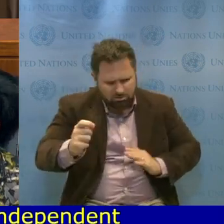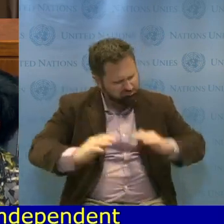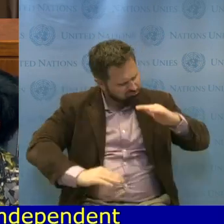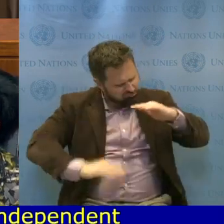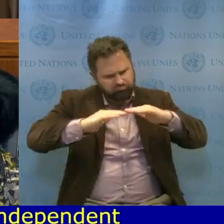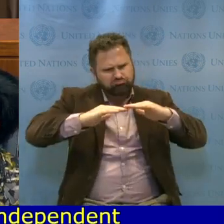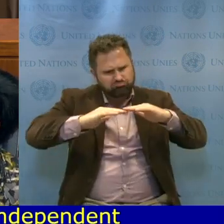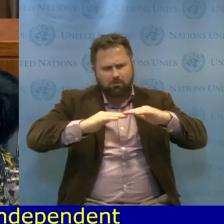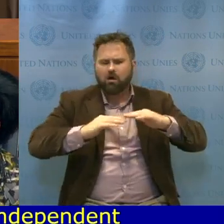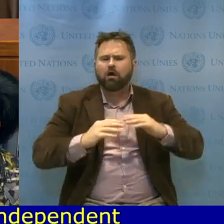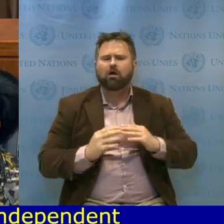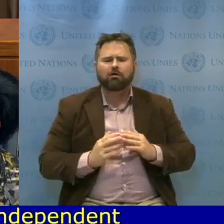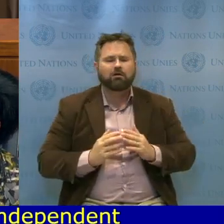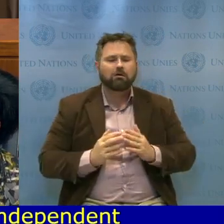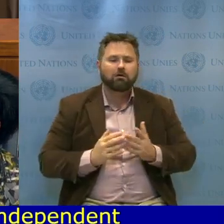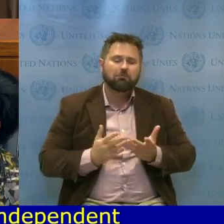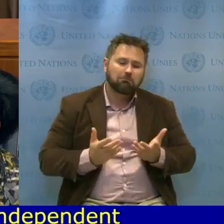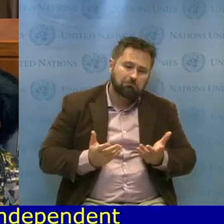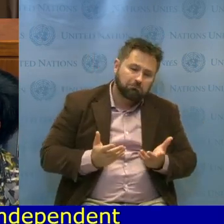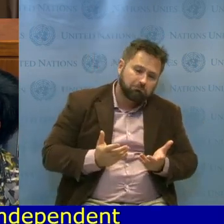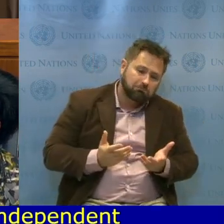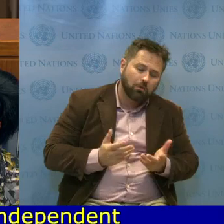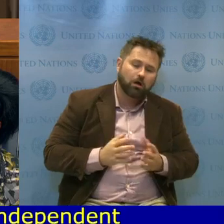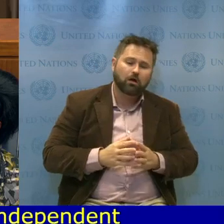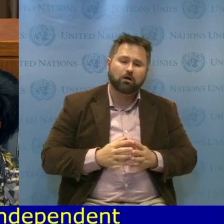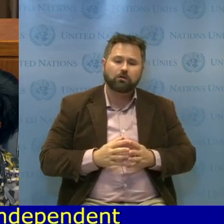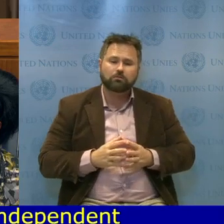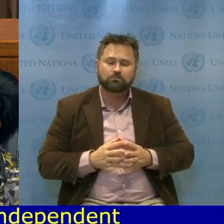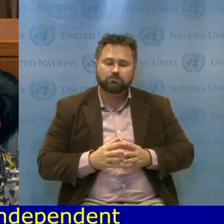Regardless of whether reasonable